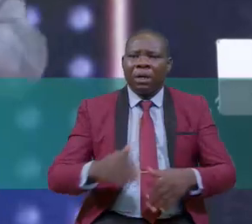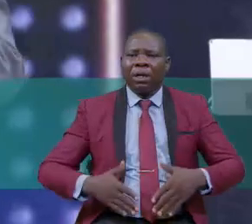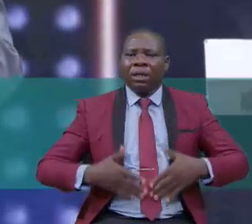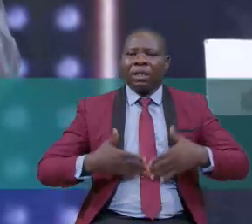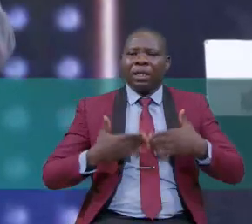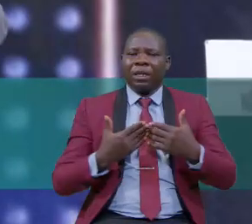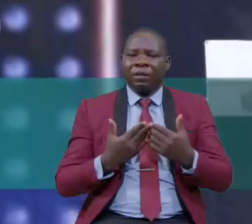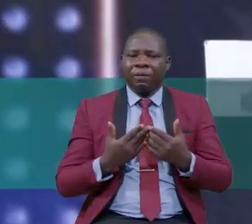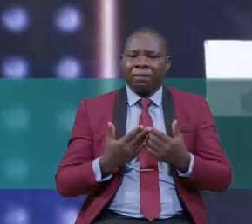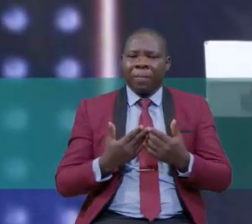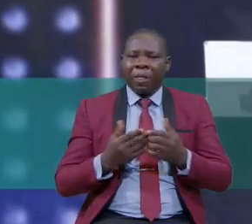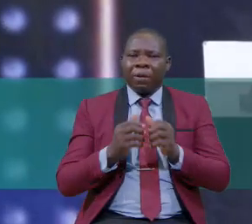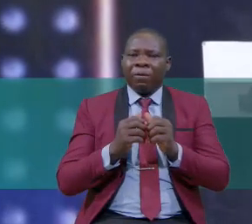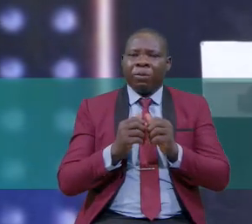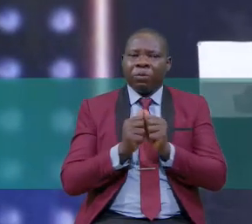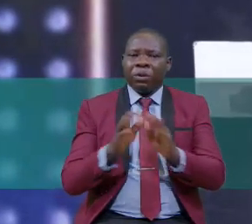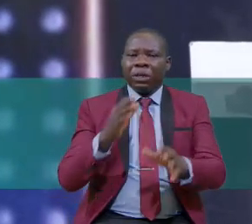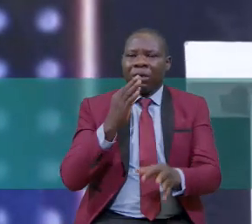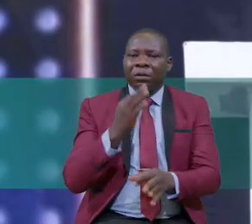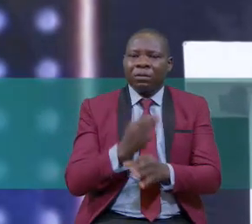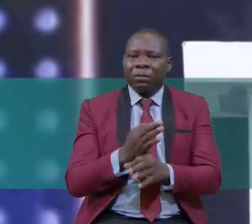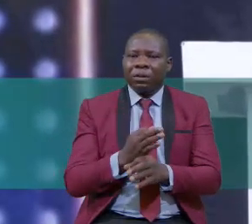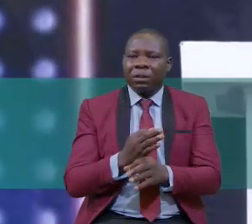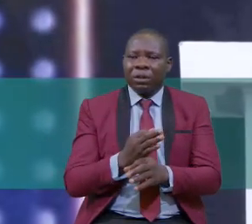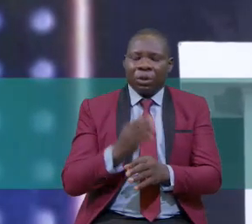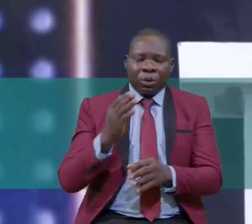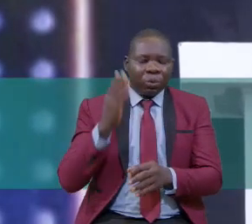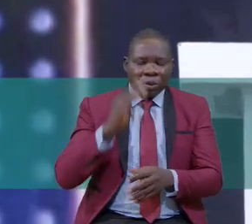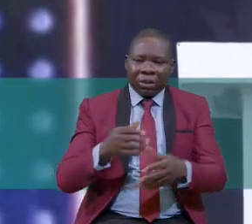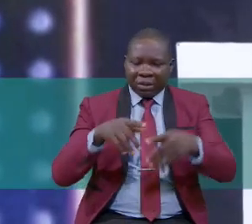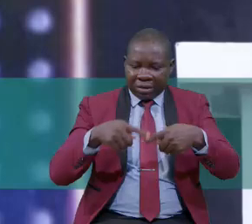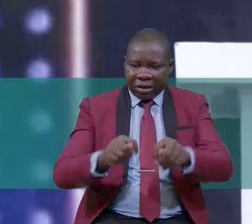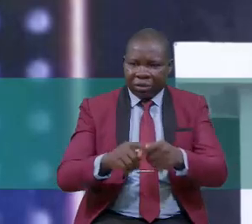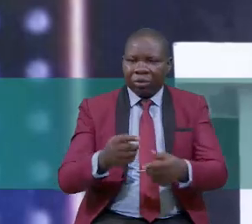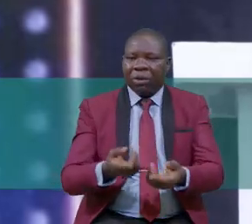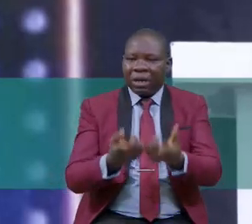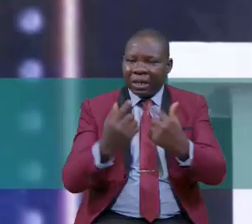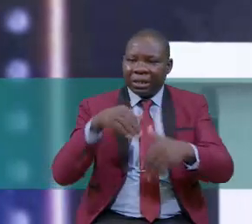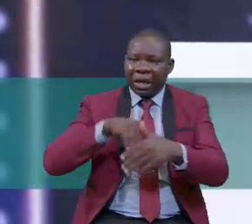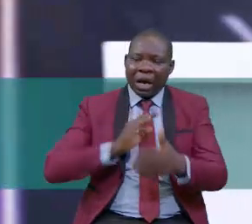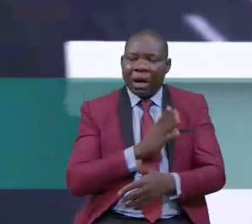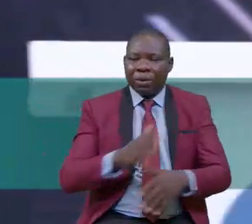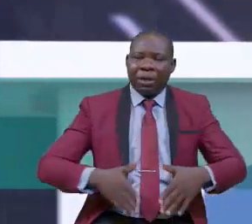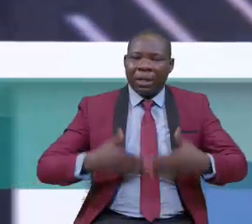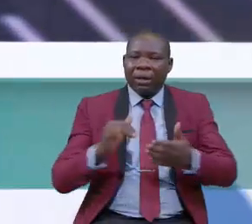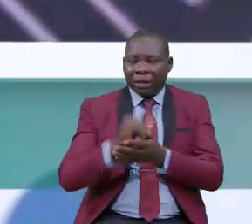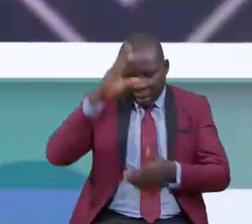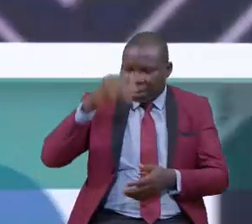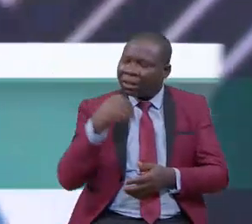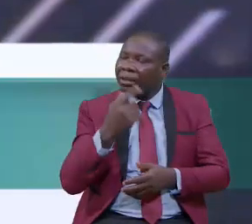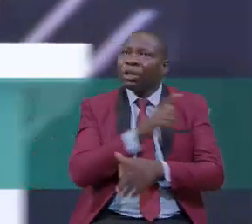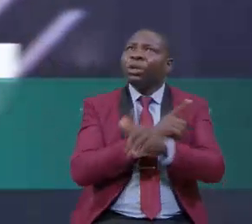try to keep in. Lord, I believe, but help mine unbelief. And then